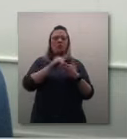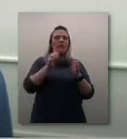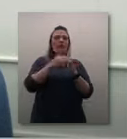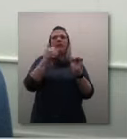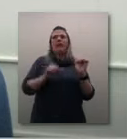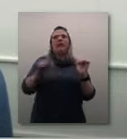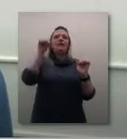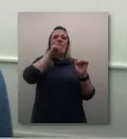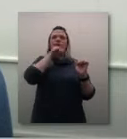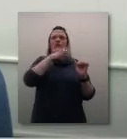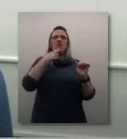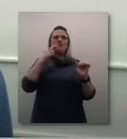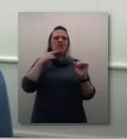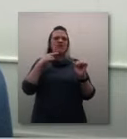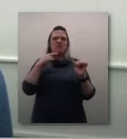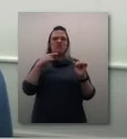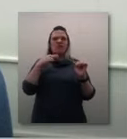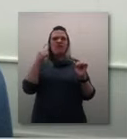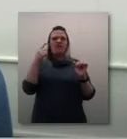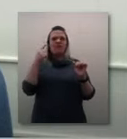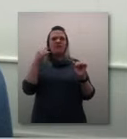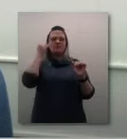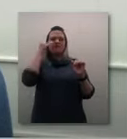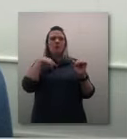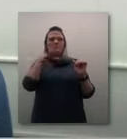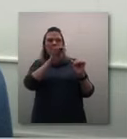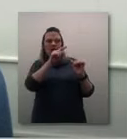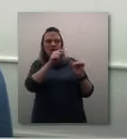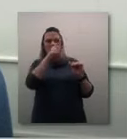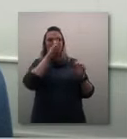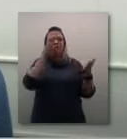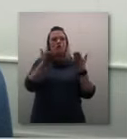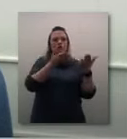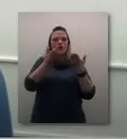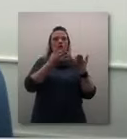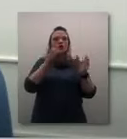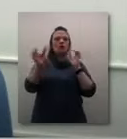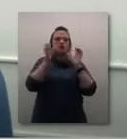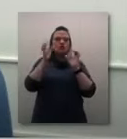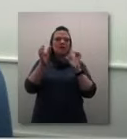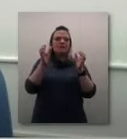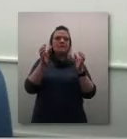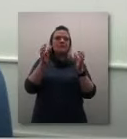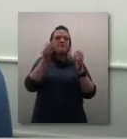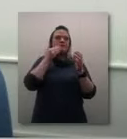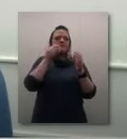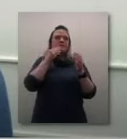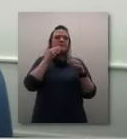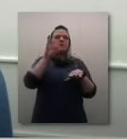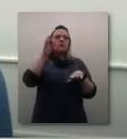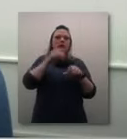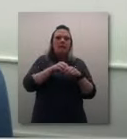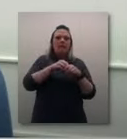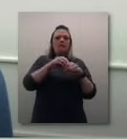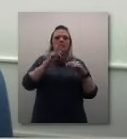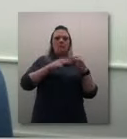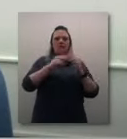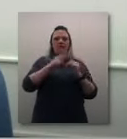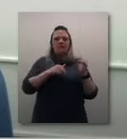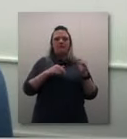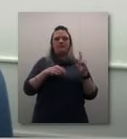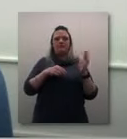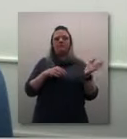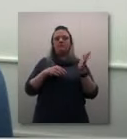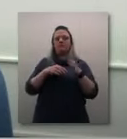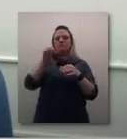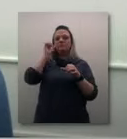or restaurant that we find serving food to people or beverages to people on the premises. Yes, remember, the issue